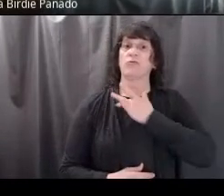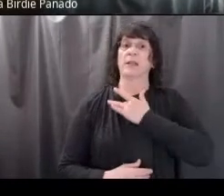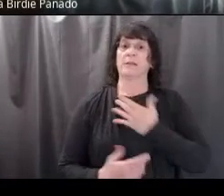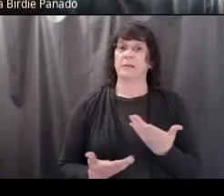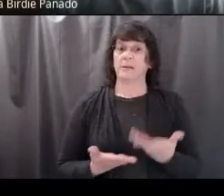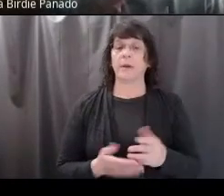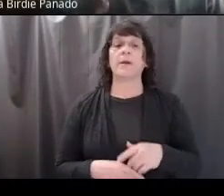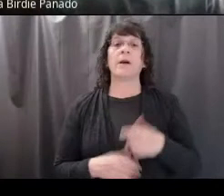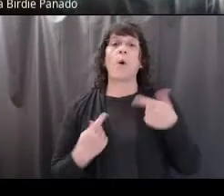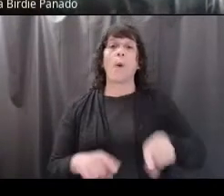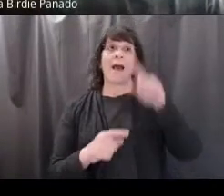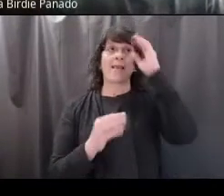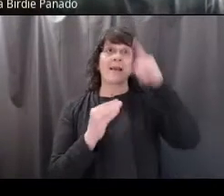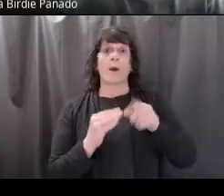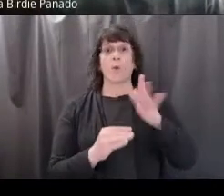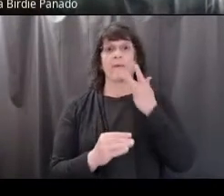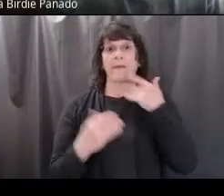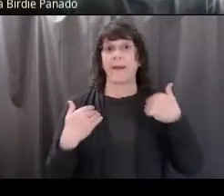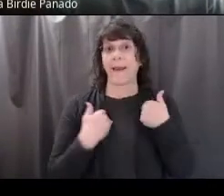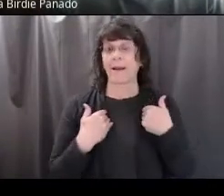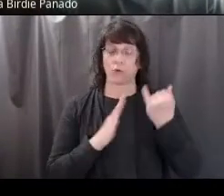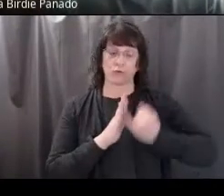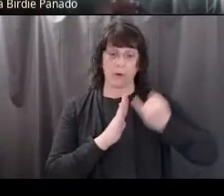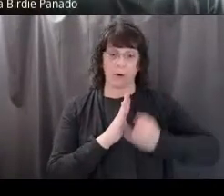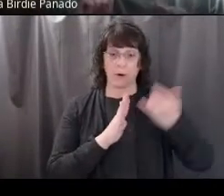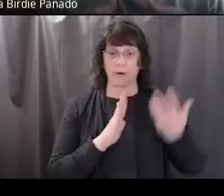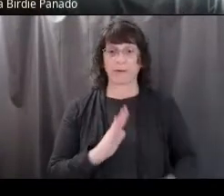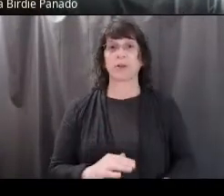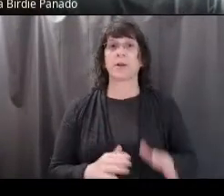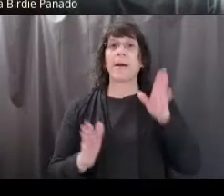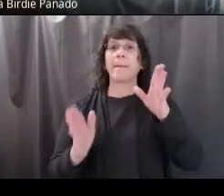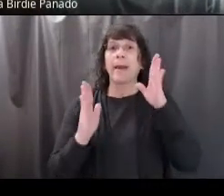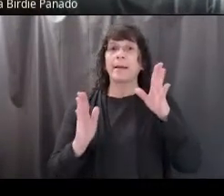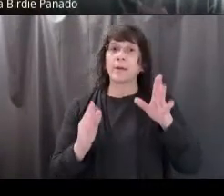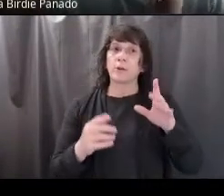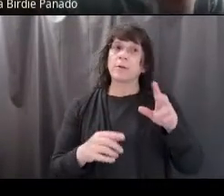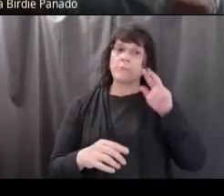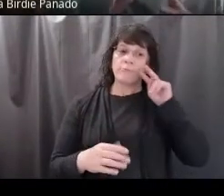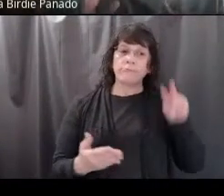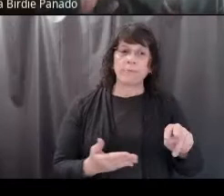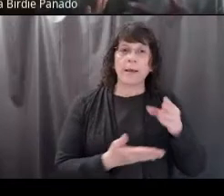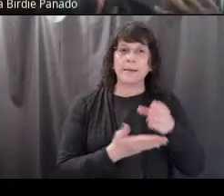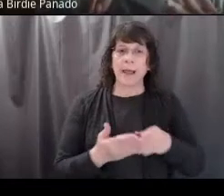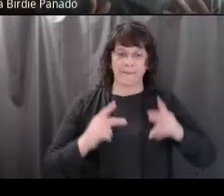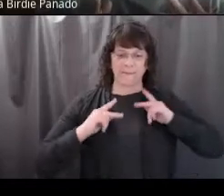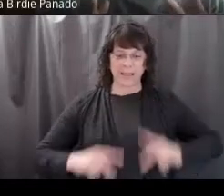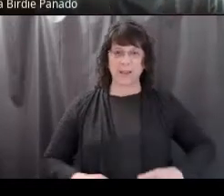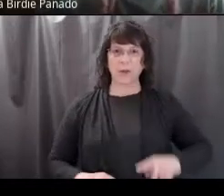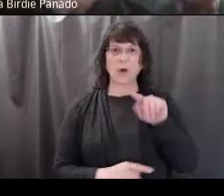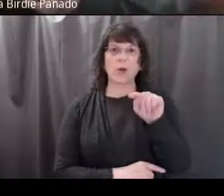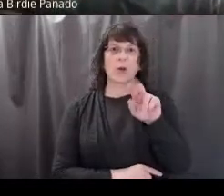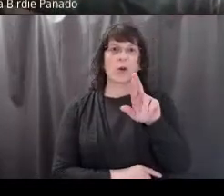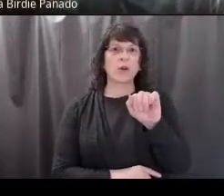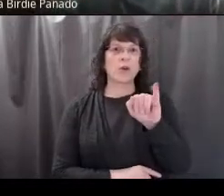animal and drawing this animal, pay attention to some of the physical traits that